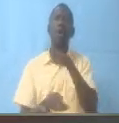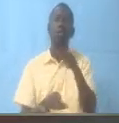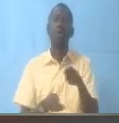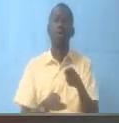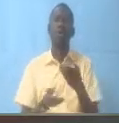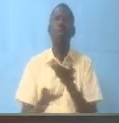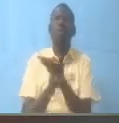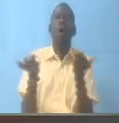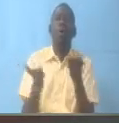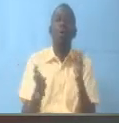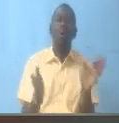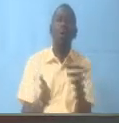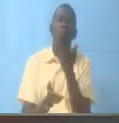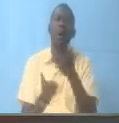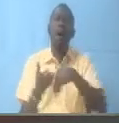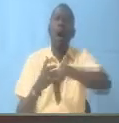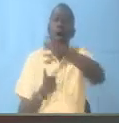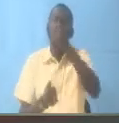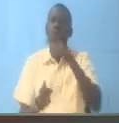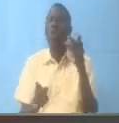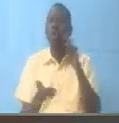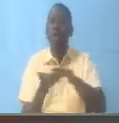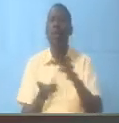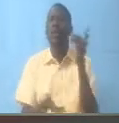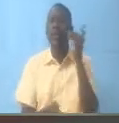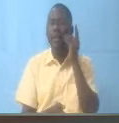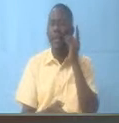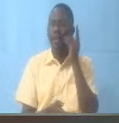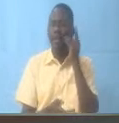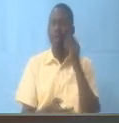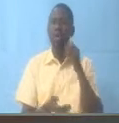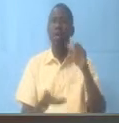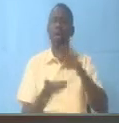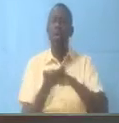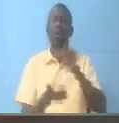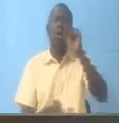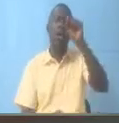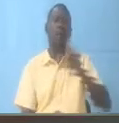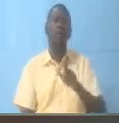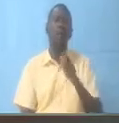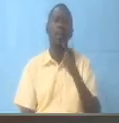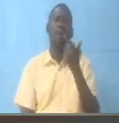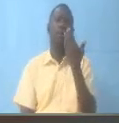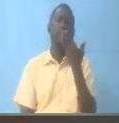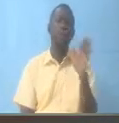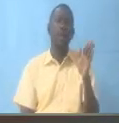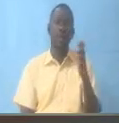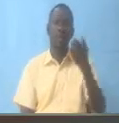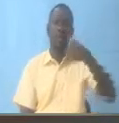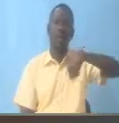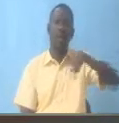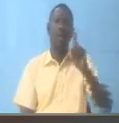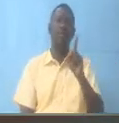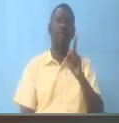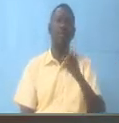happened. Well, we did not agree with him at all. ñun nag day li nga xam ne nii moom lañ ci nguur gi bañoon jamono boobu